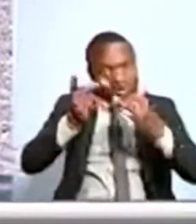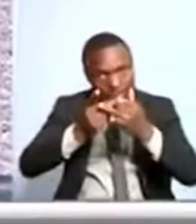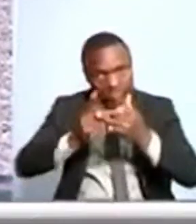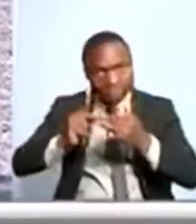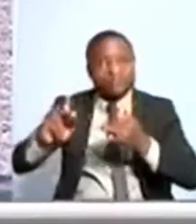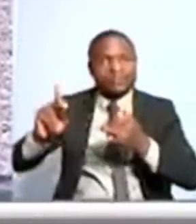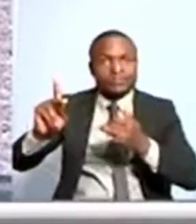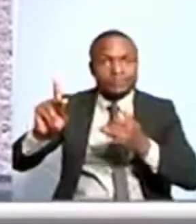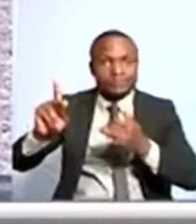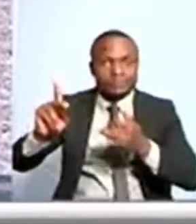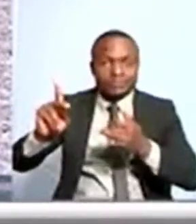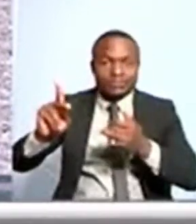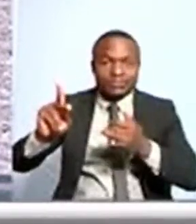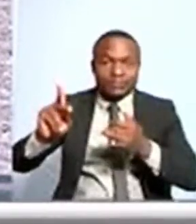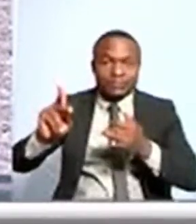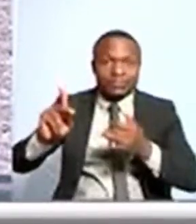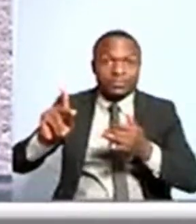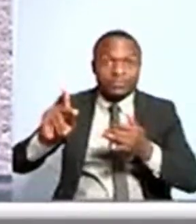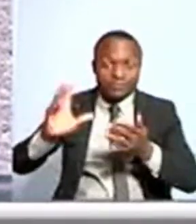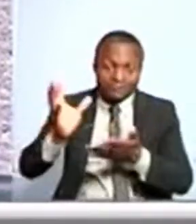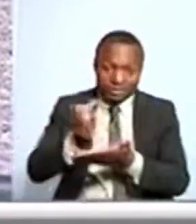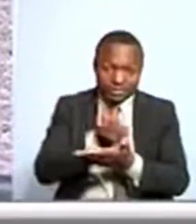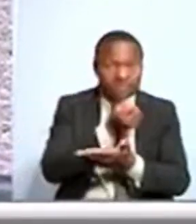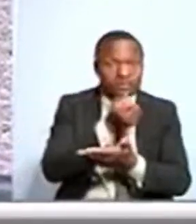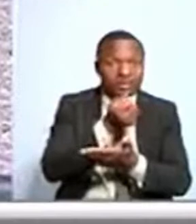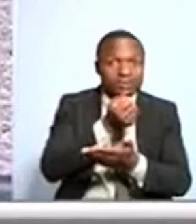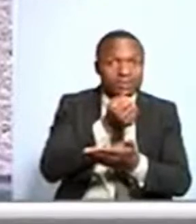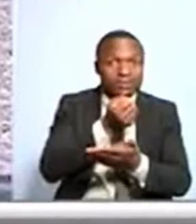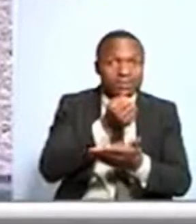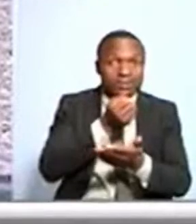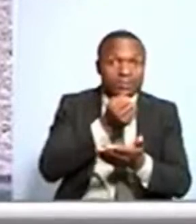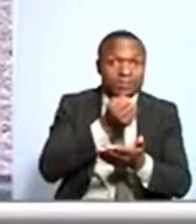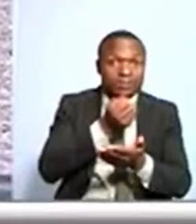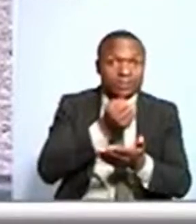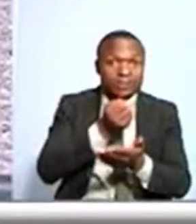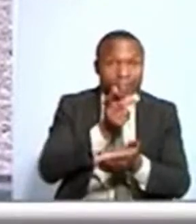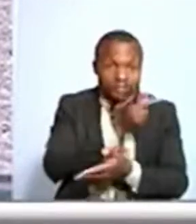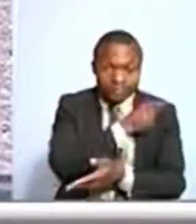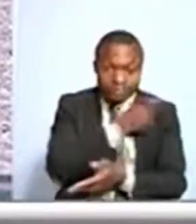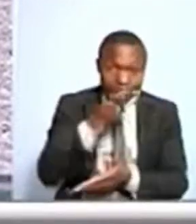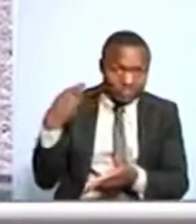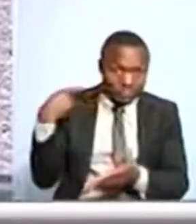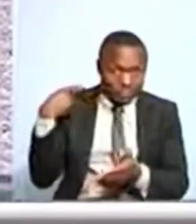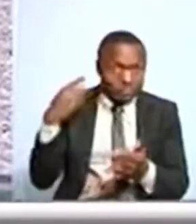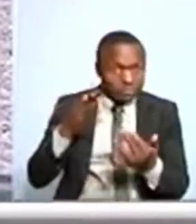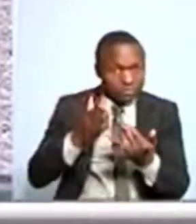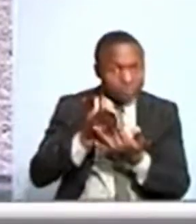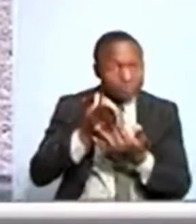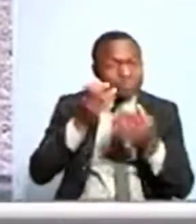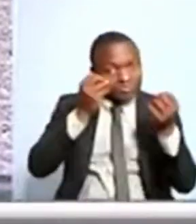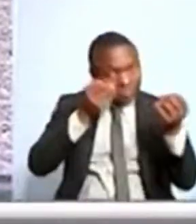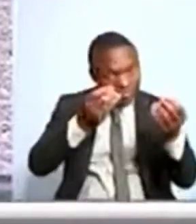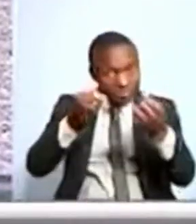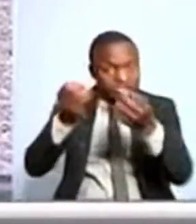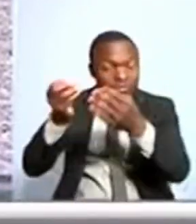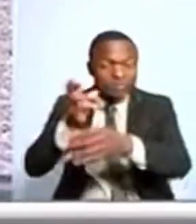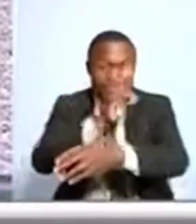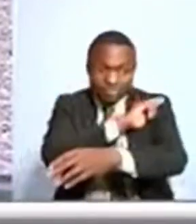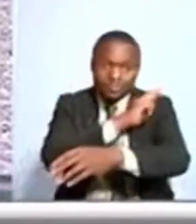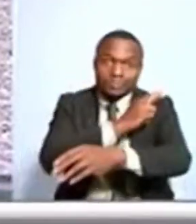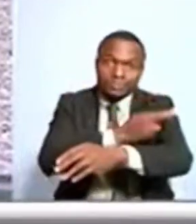taken up by the legislation through many sources